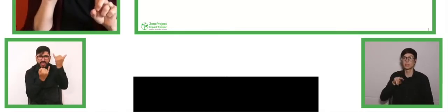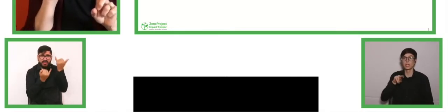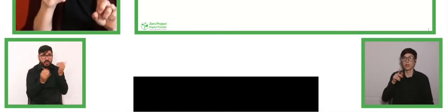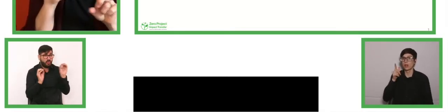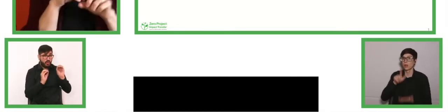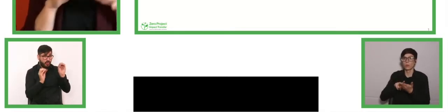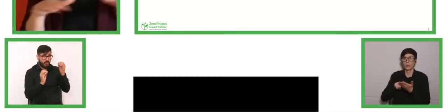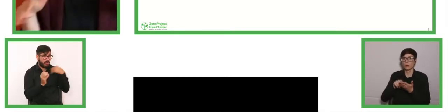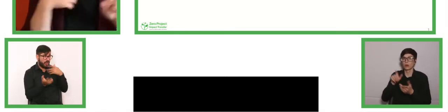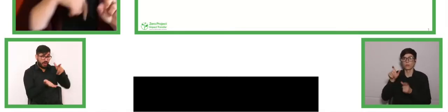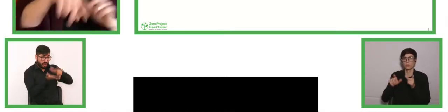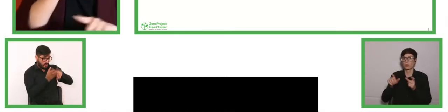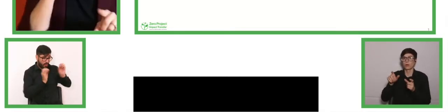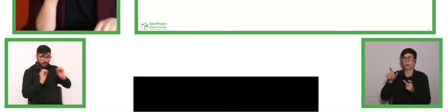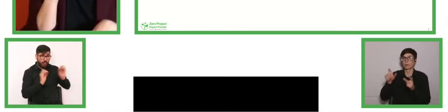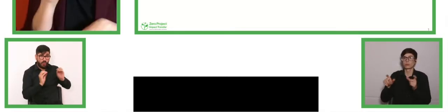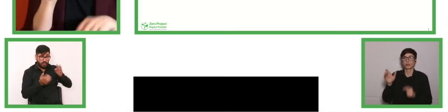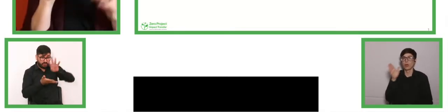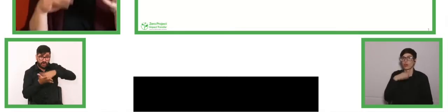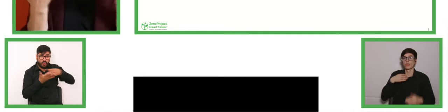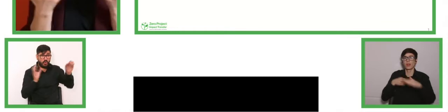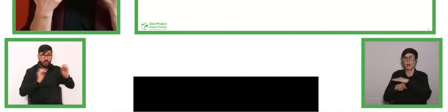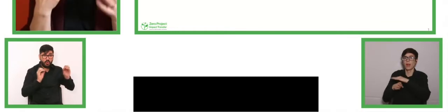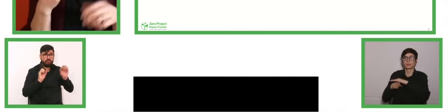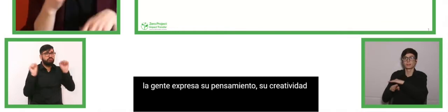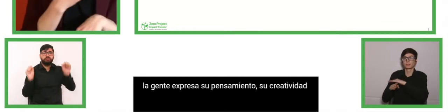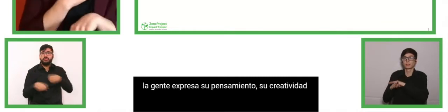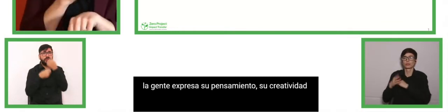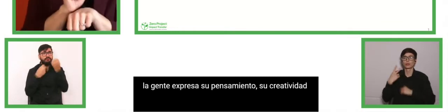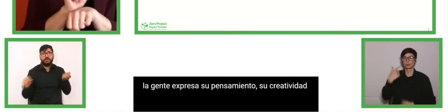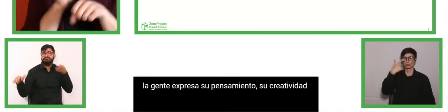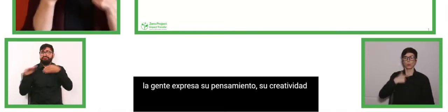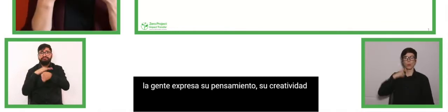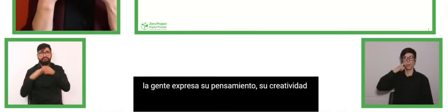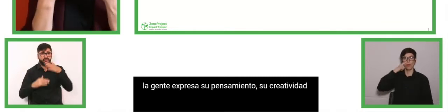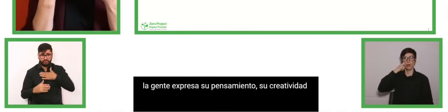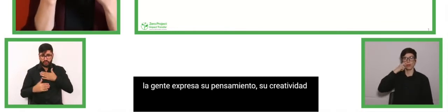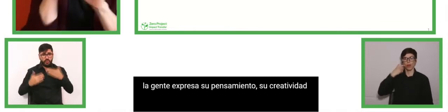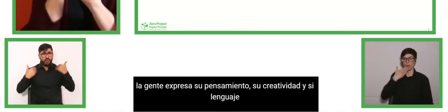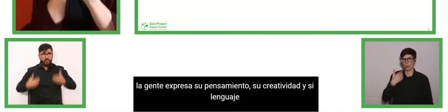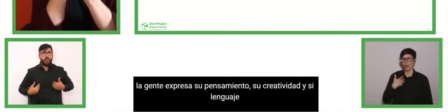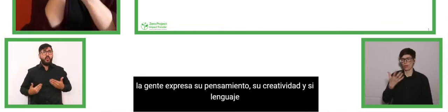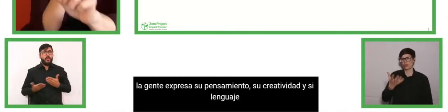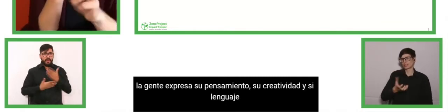their humanity. And when we remove language, we remove humanity.